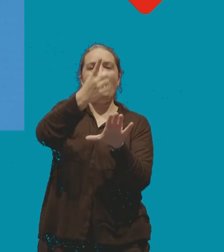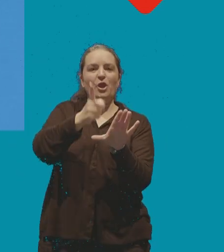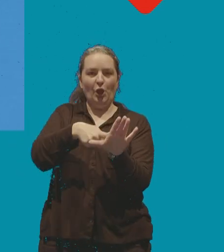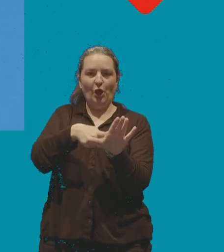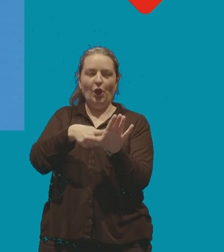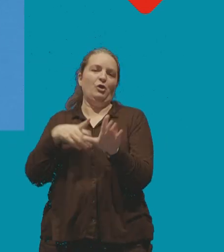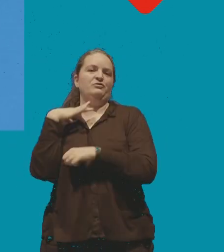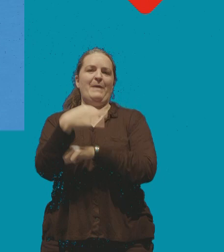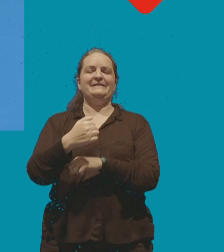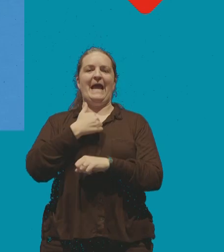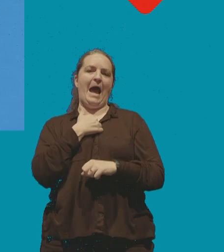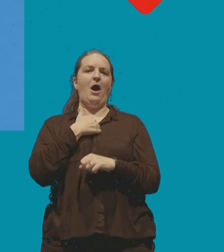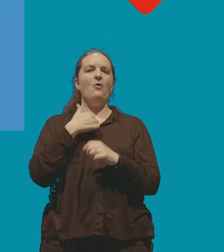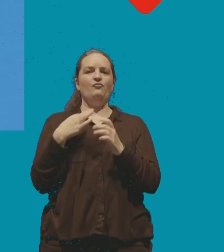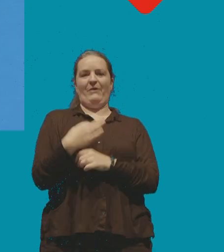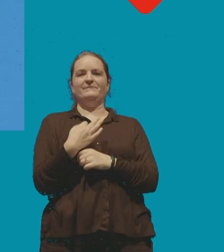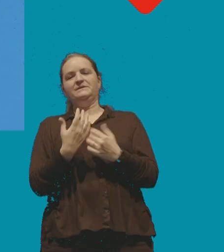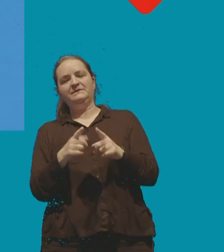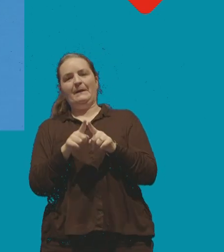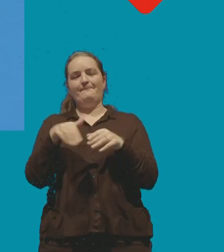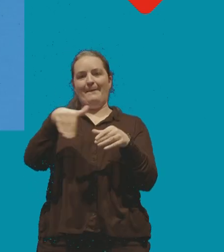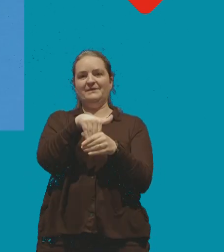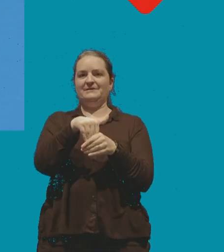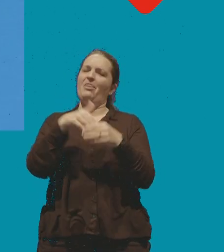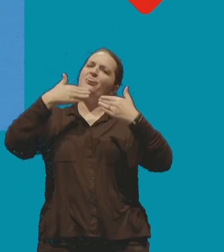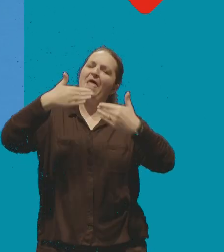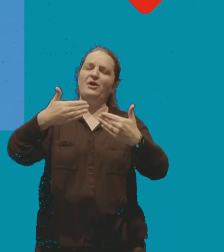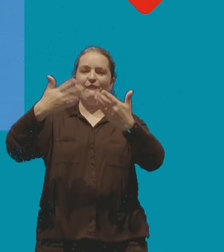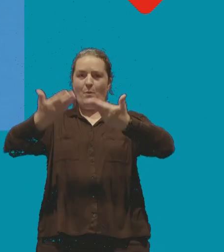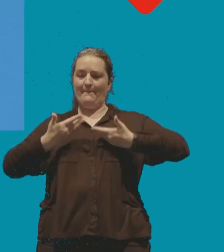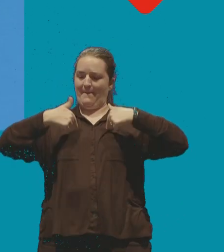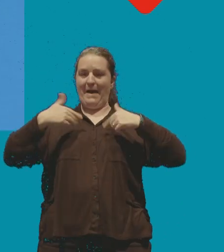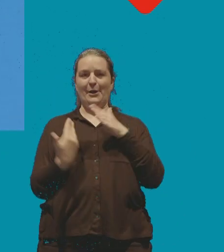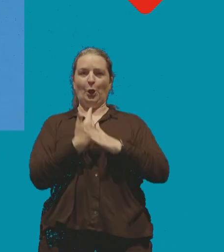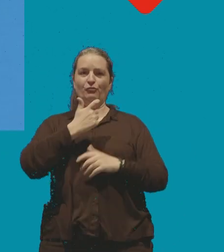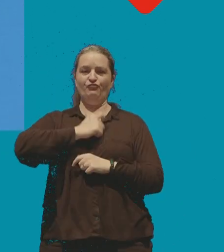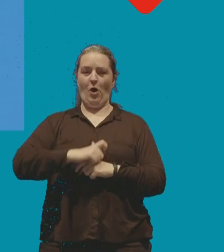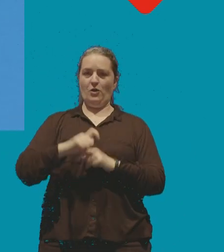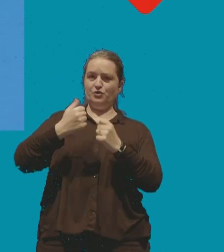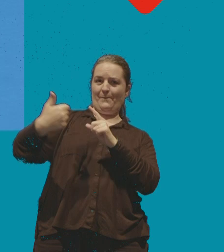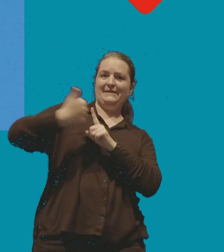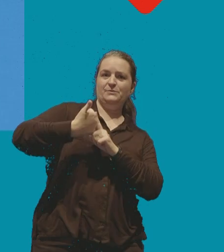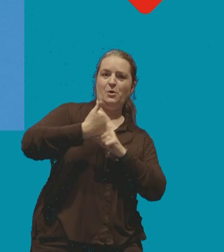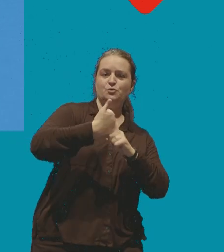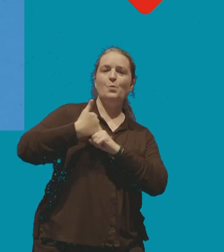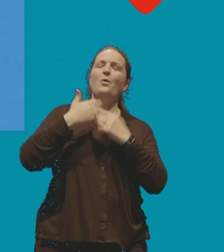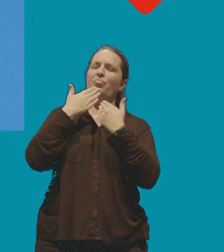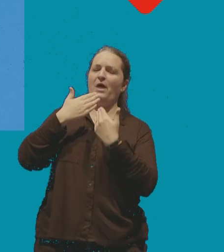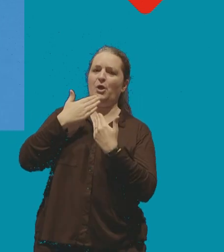and members, and I've been particularly grateful the way that you've welcomed me into my new role and the support that so many have given me.